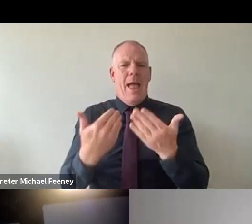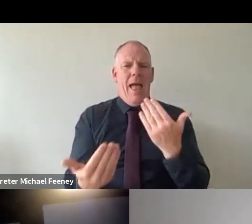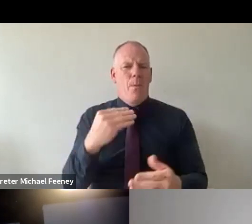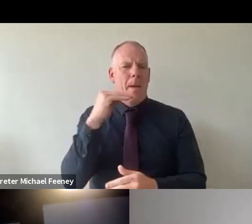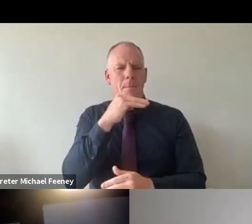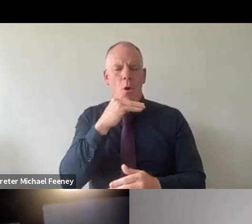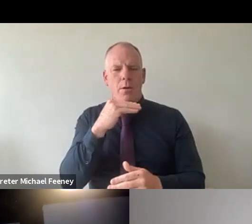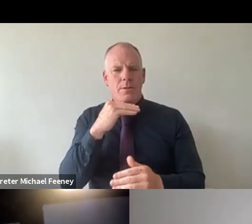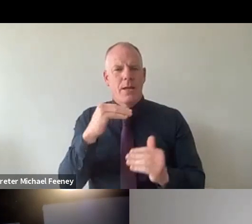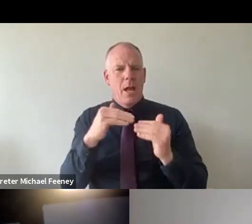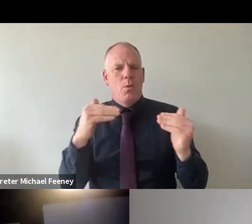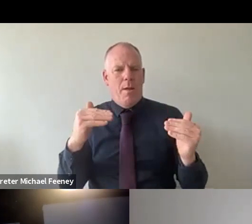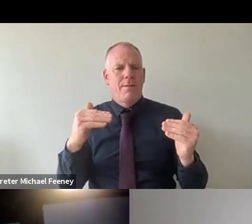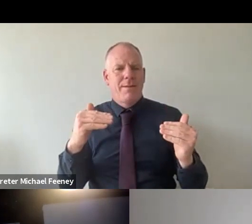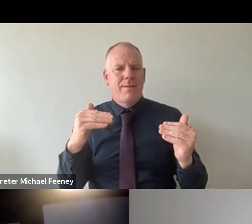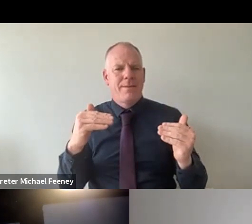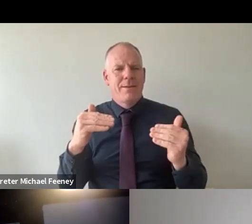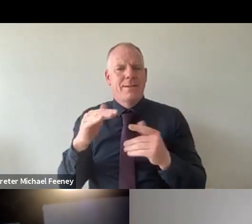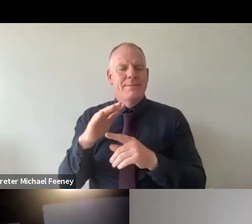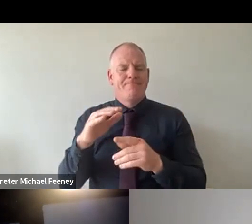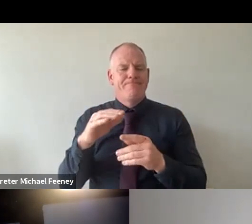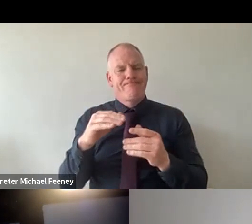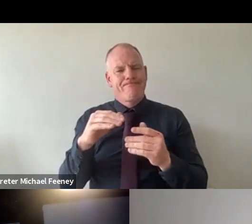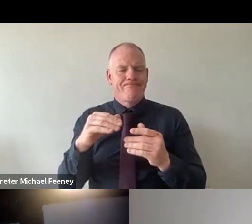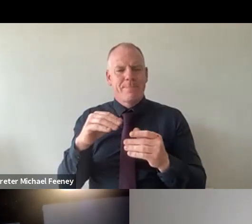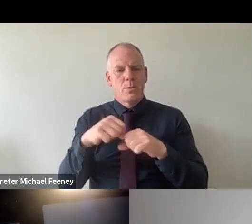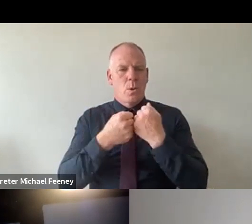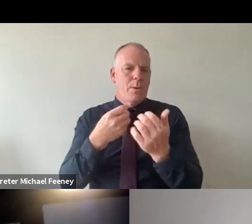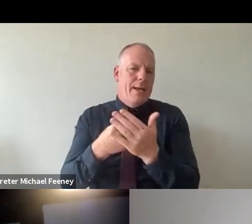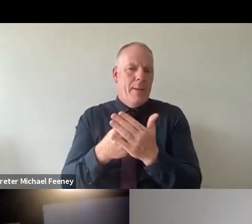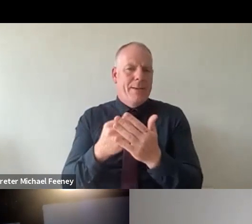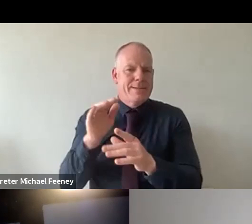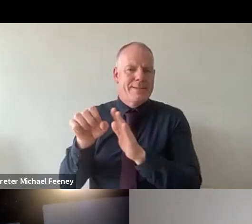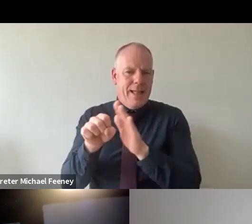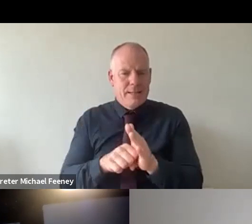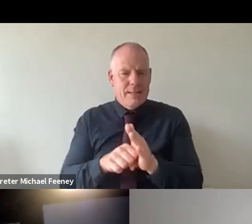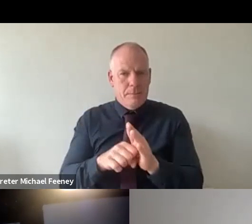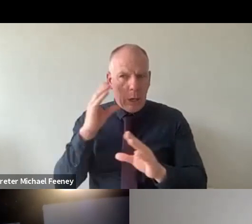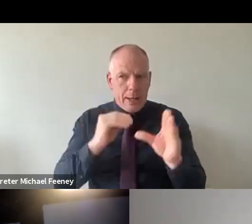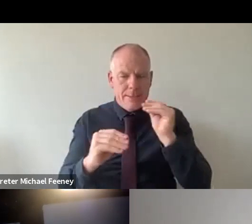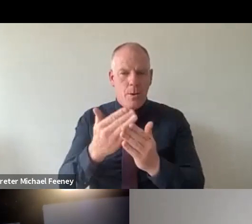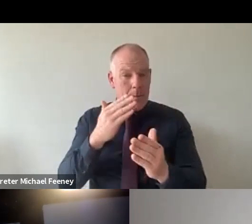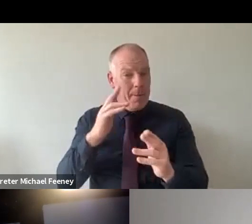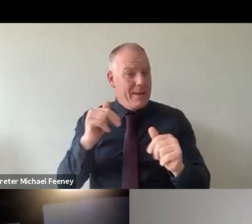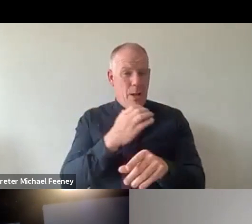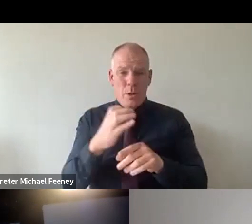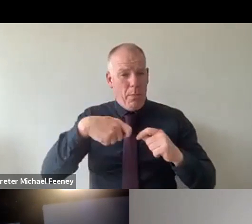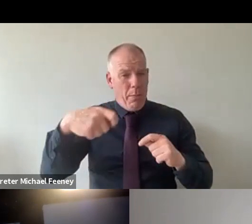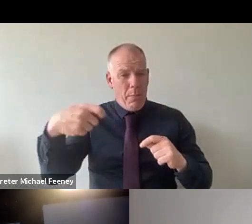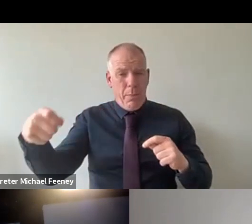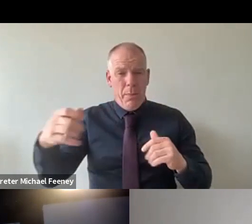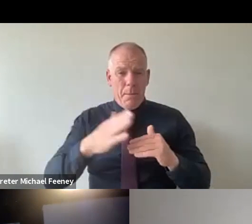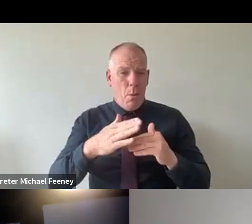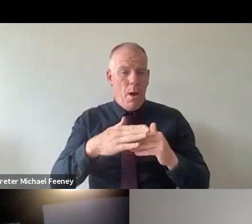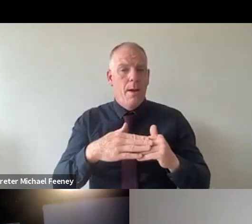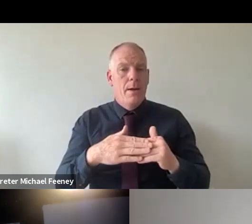I've been delighted to sit here and listen and learn. And as I say, we could, I'm sure, carry on listening and talking about this for